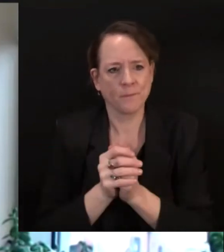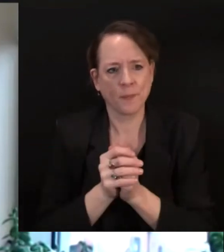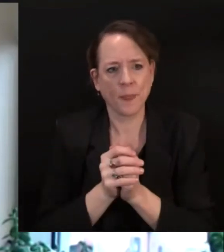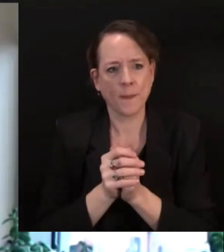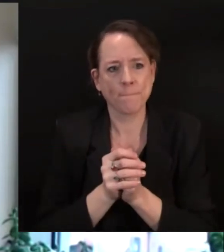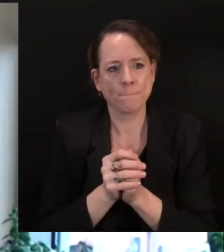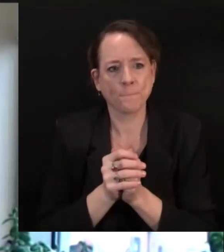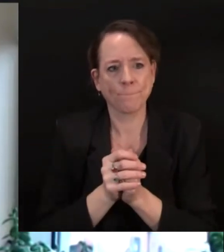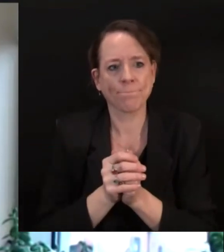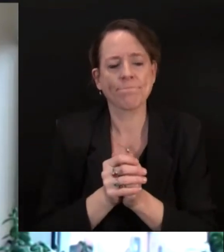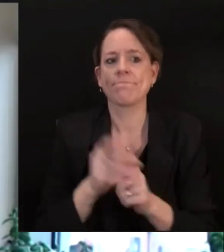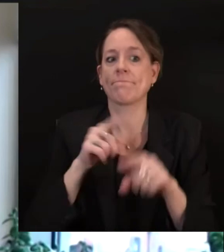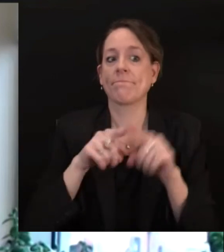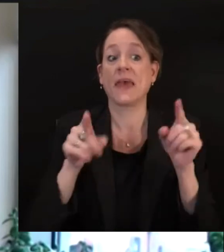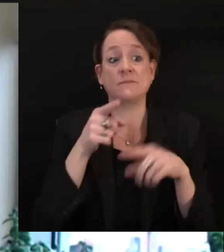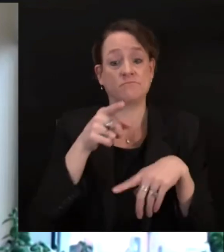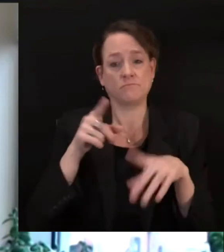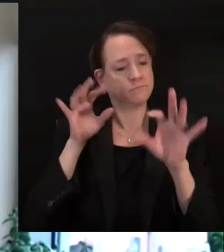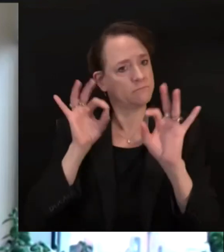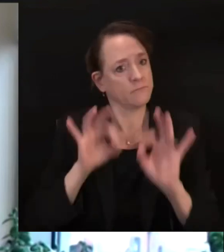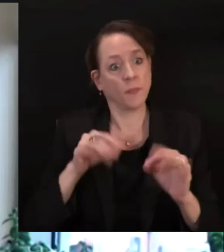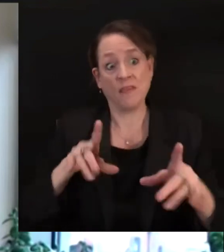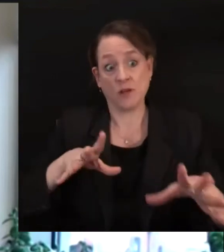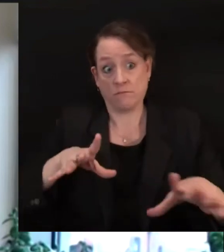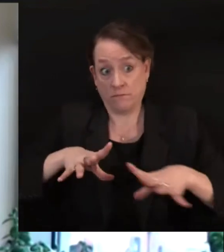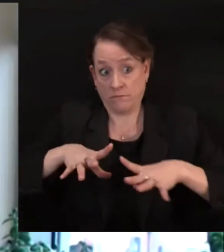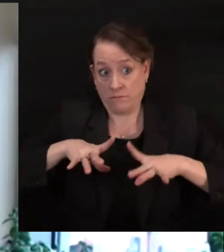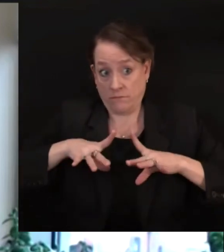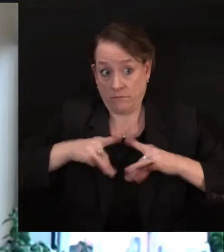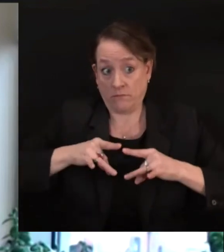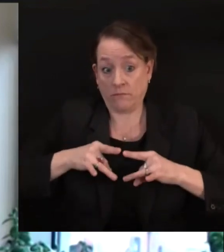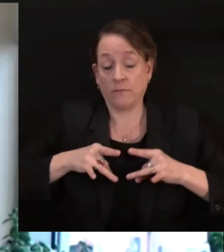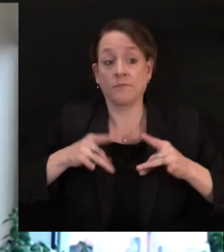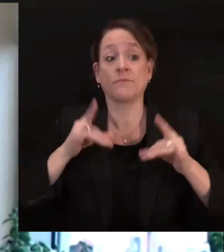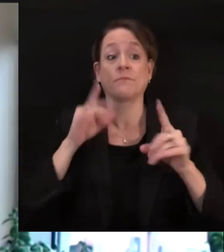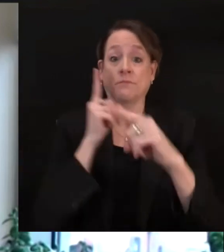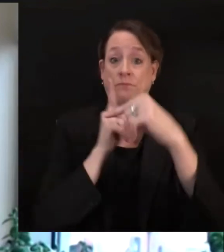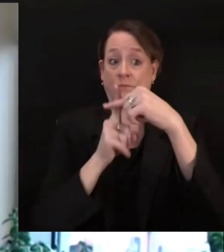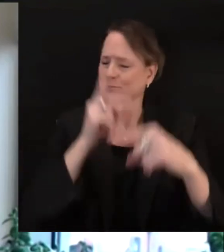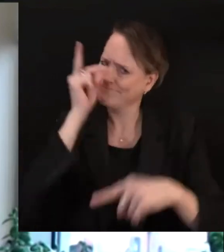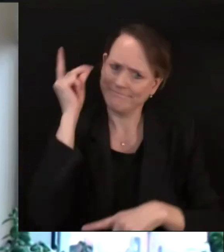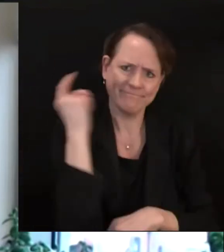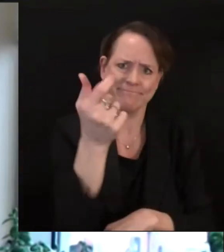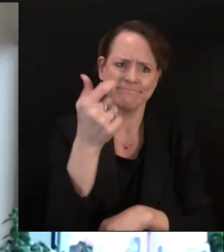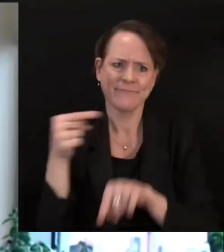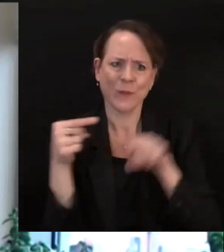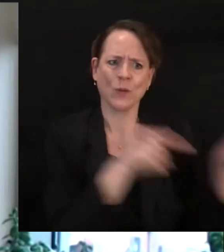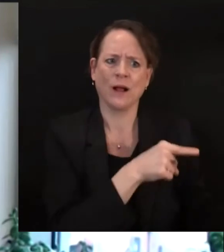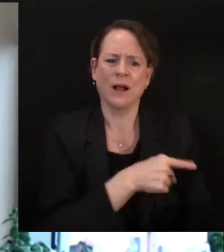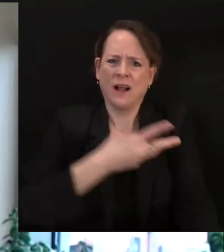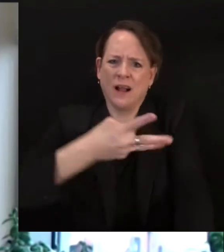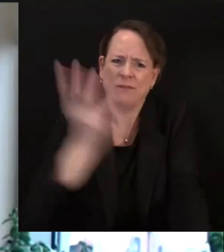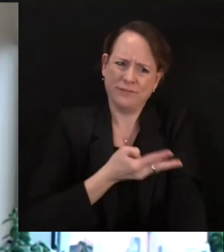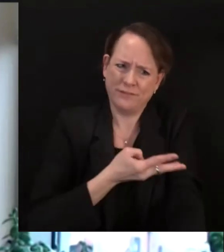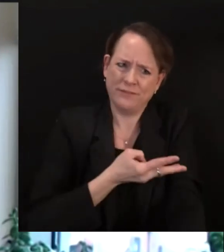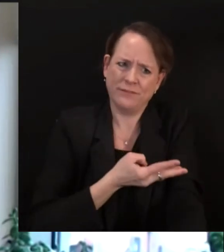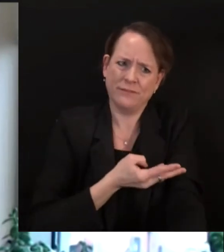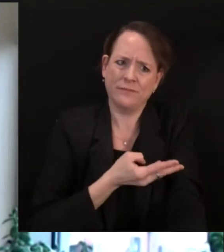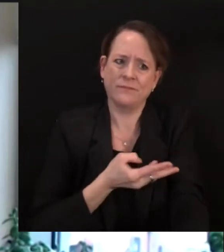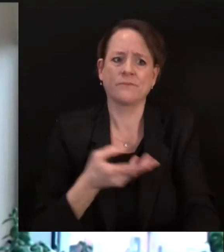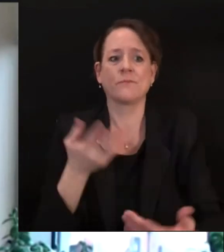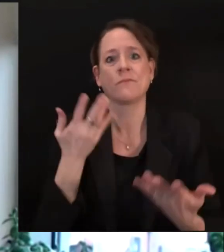have the best effect. So I think that how much the drug gets used depends on sort of how we can increase awareness and